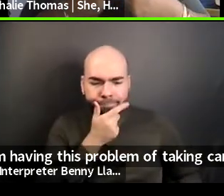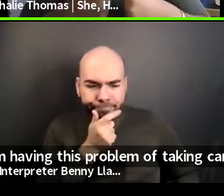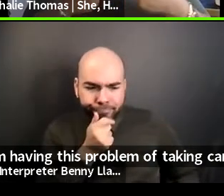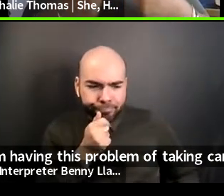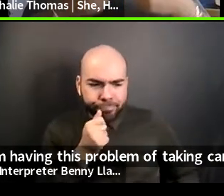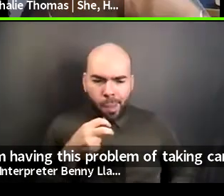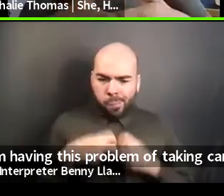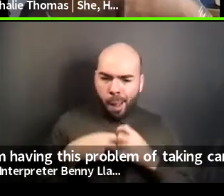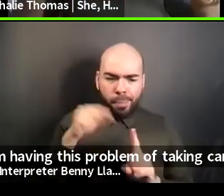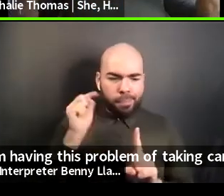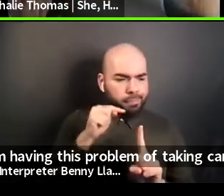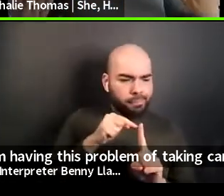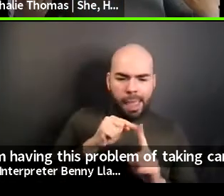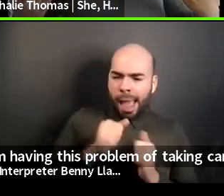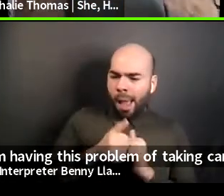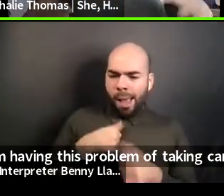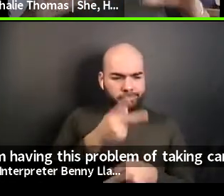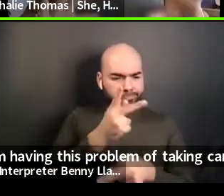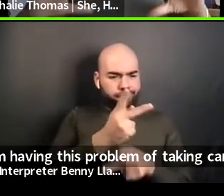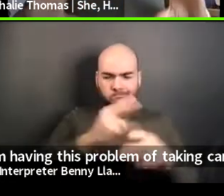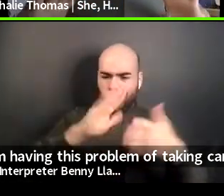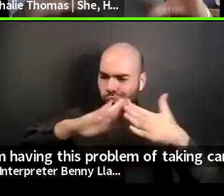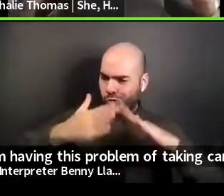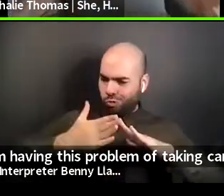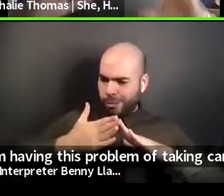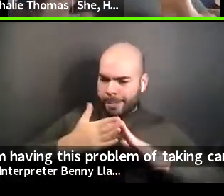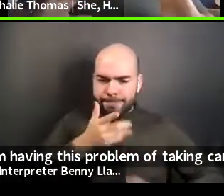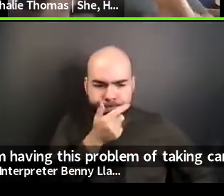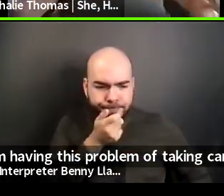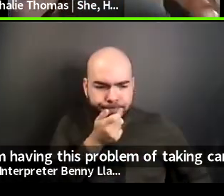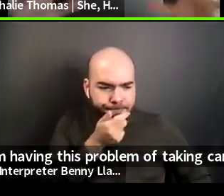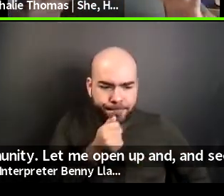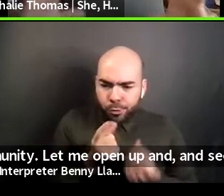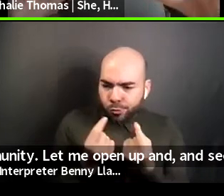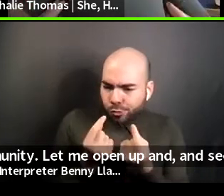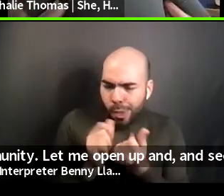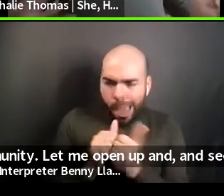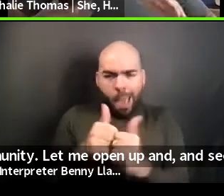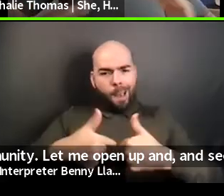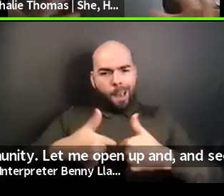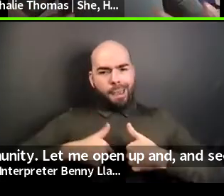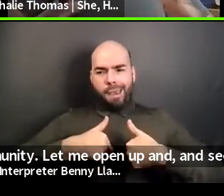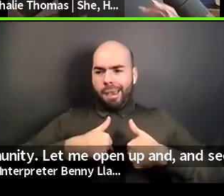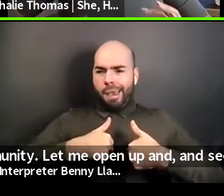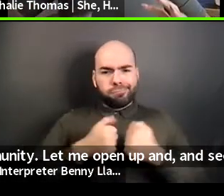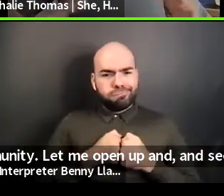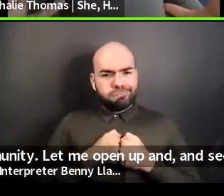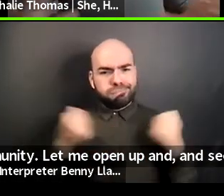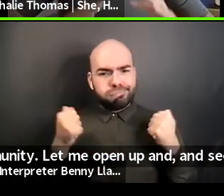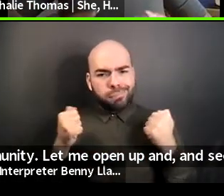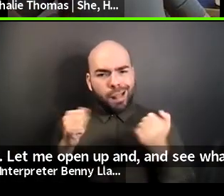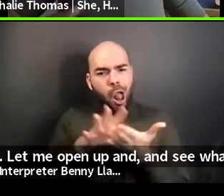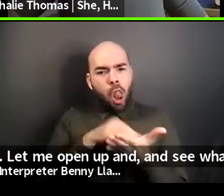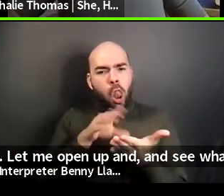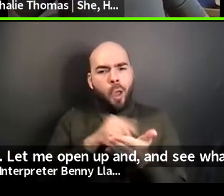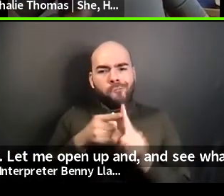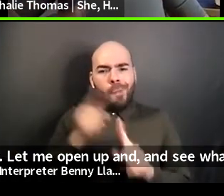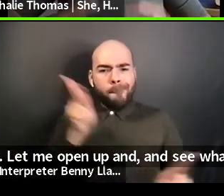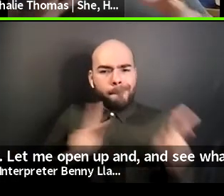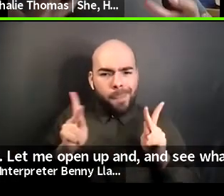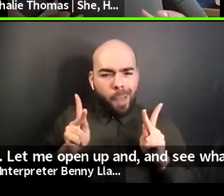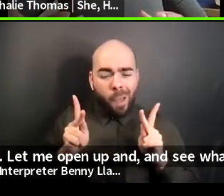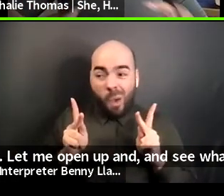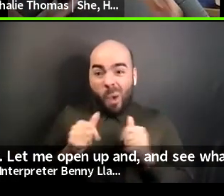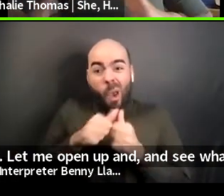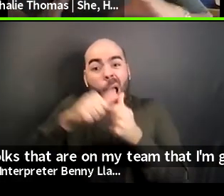community, let me open up and see what I can learn from these folks that are on my team that I'm